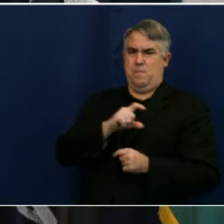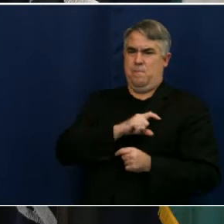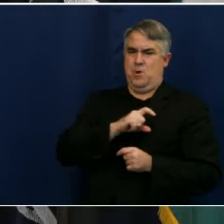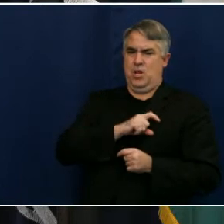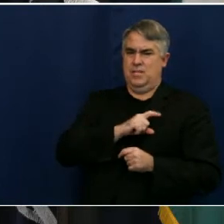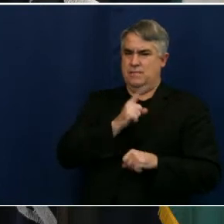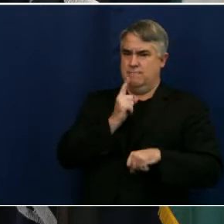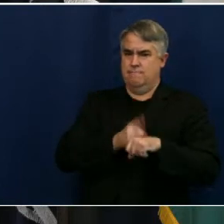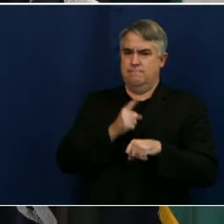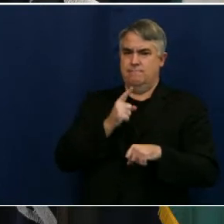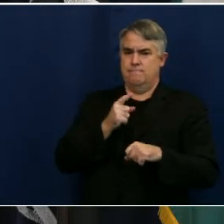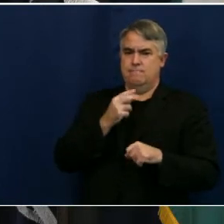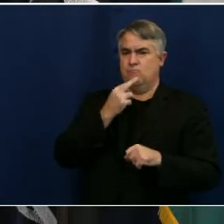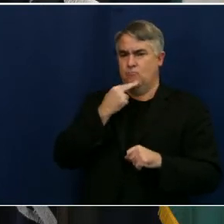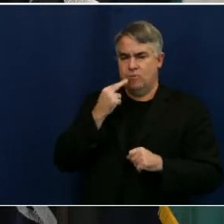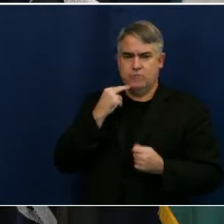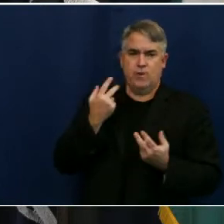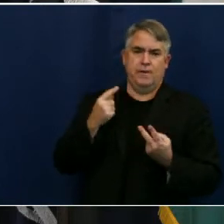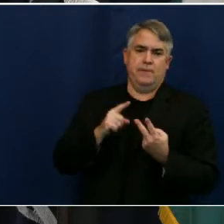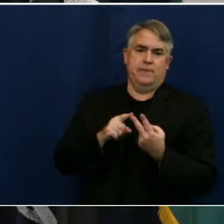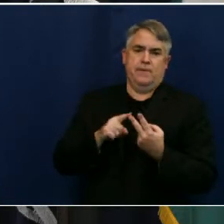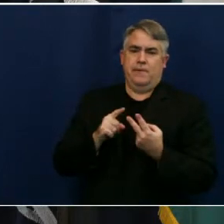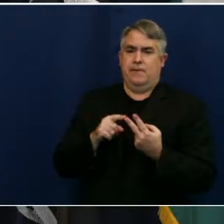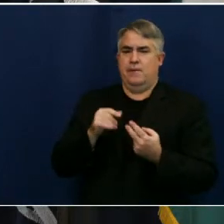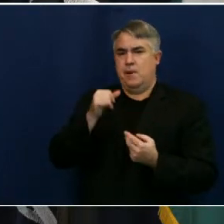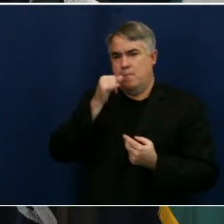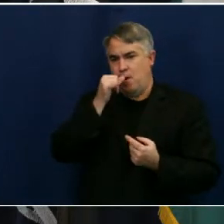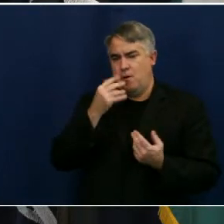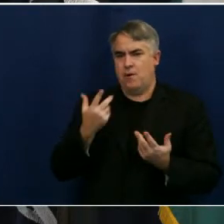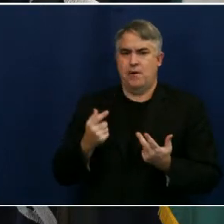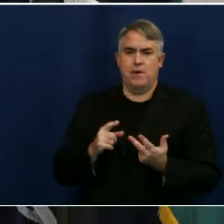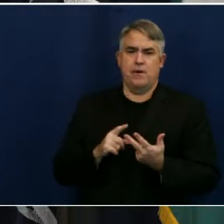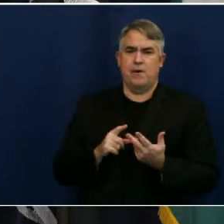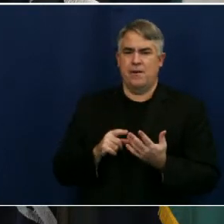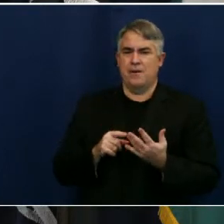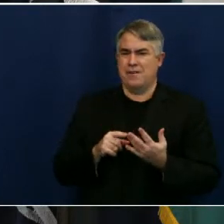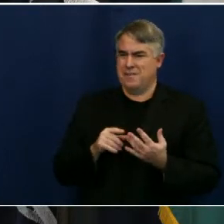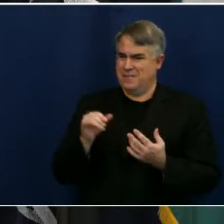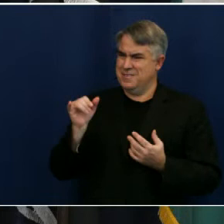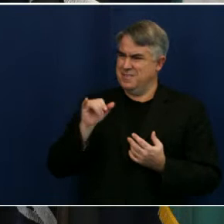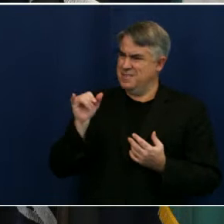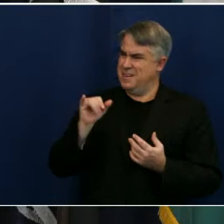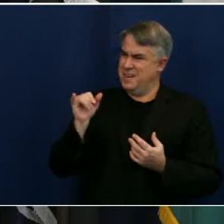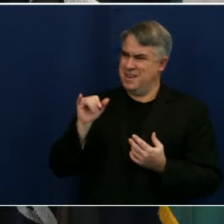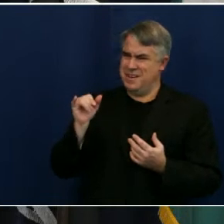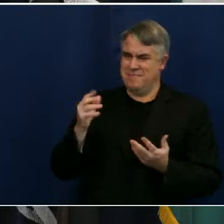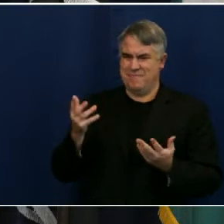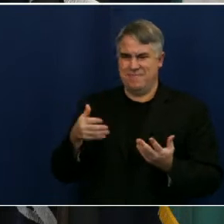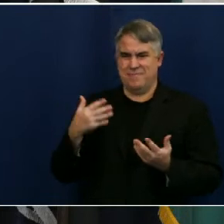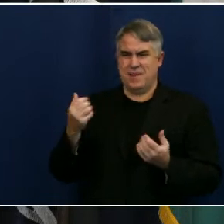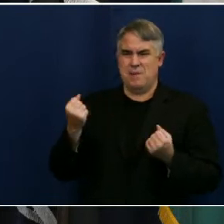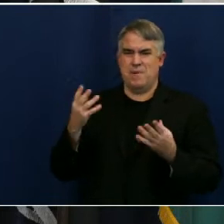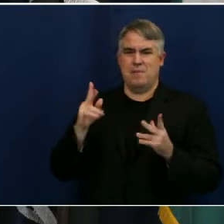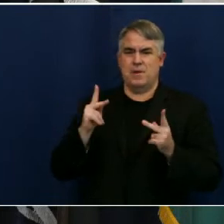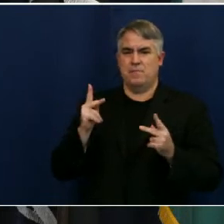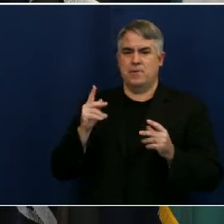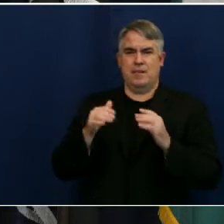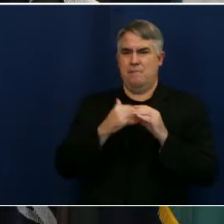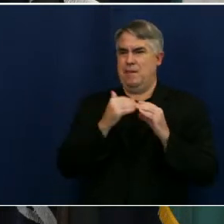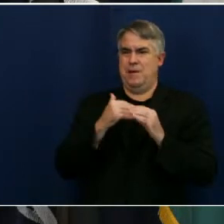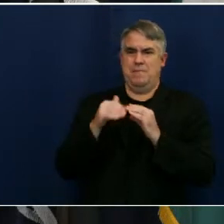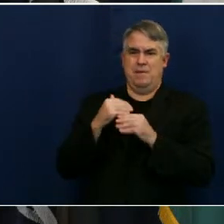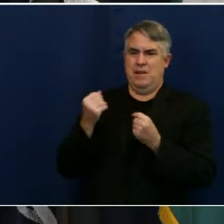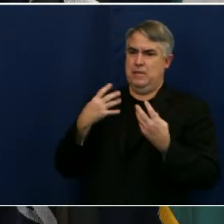bars that are, the problem with violating the rules. I've had a lot of readers email me who are really angry